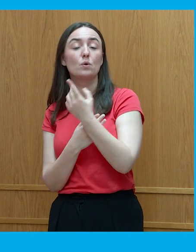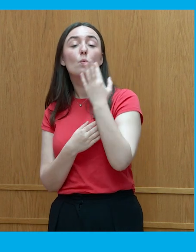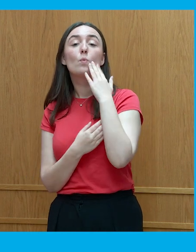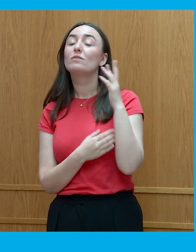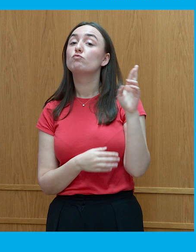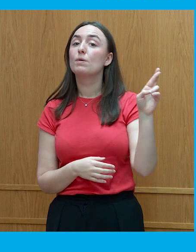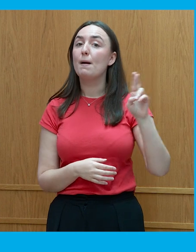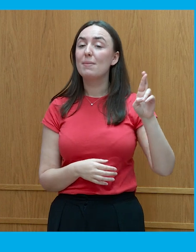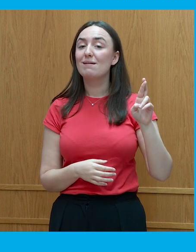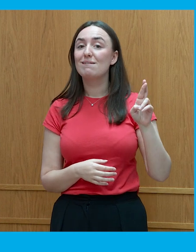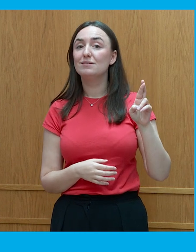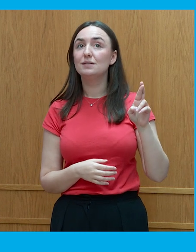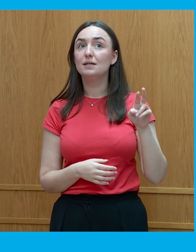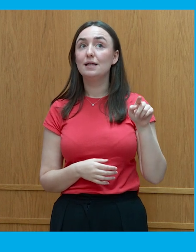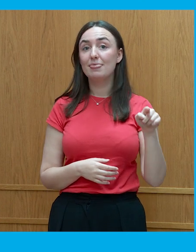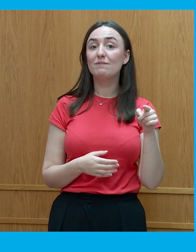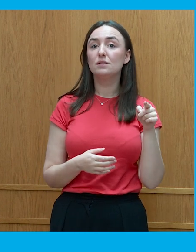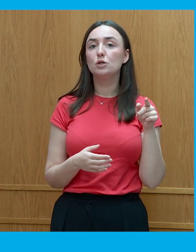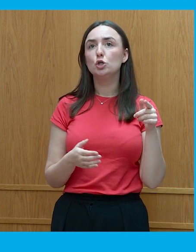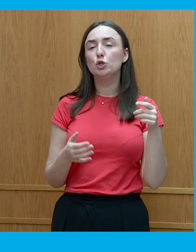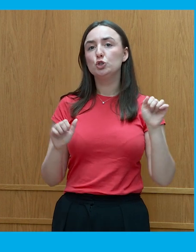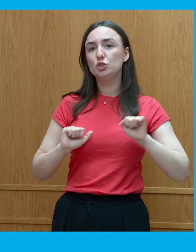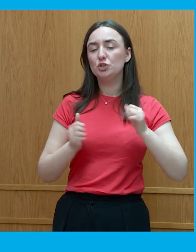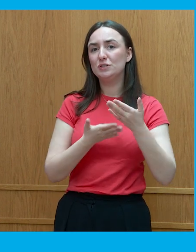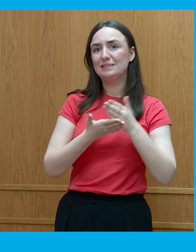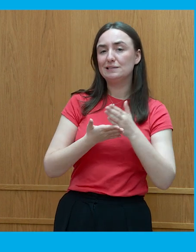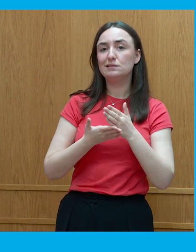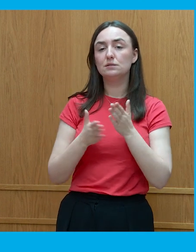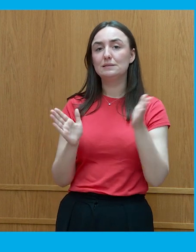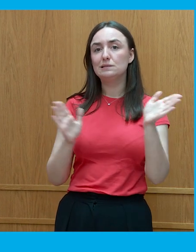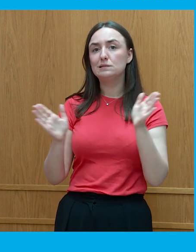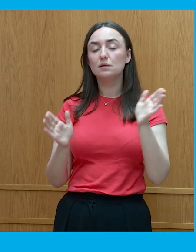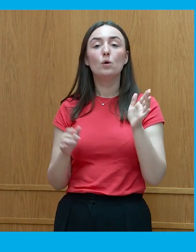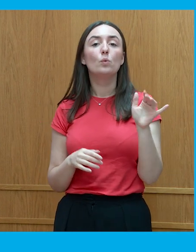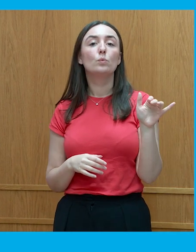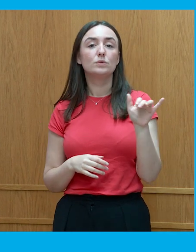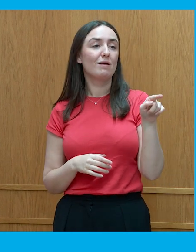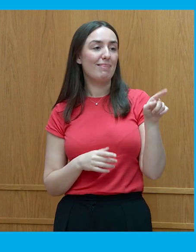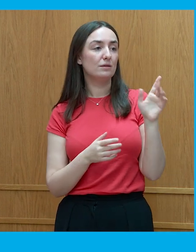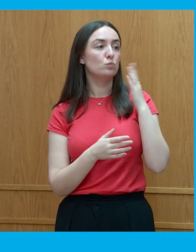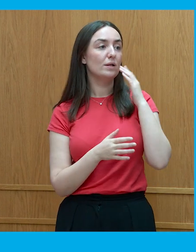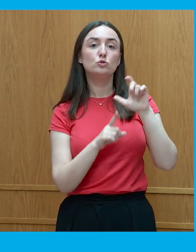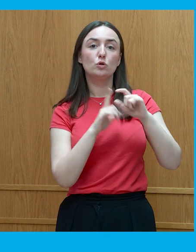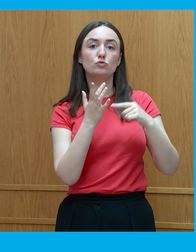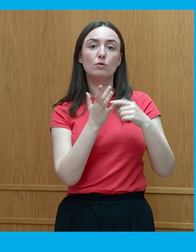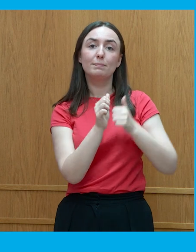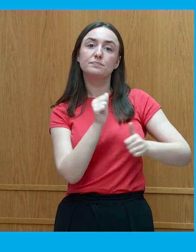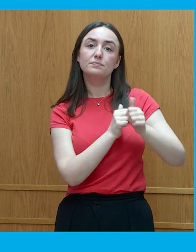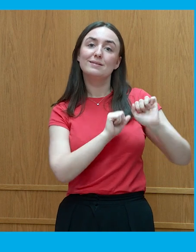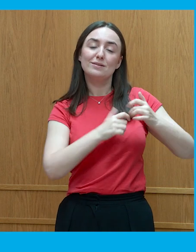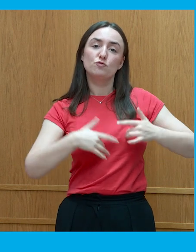Republicans who have not yet figured out where they stand vis-a-vis that alignment, that realignment? My hope is